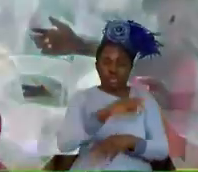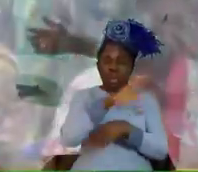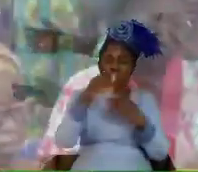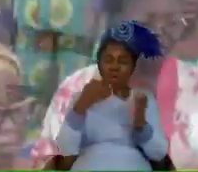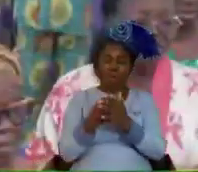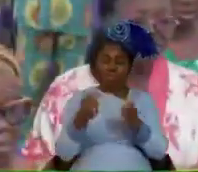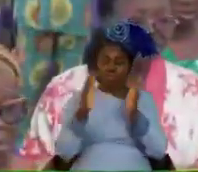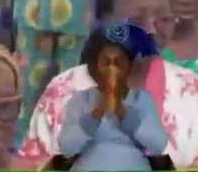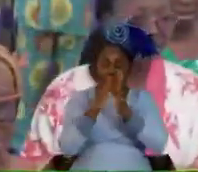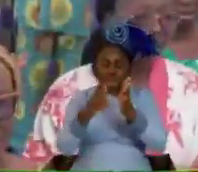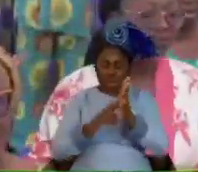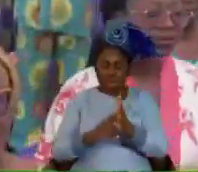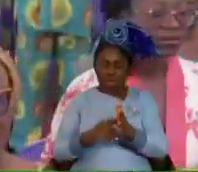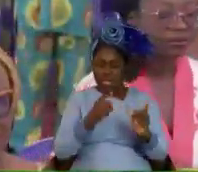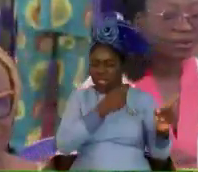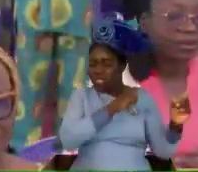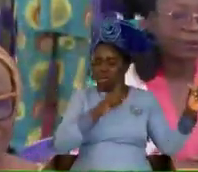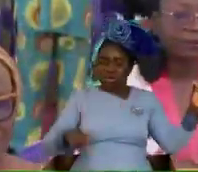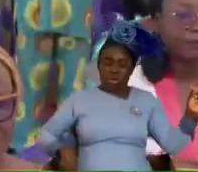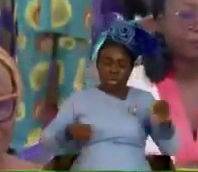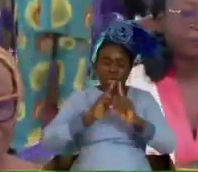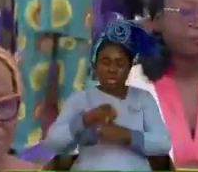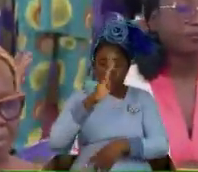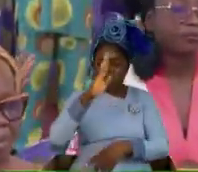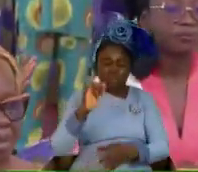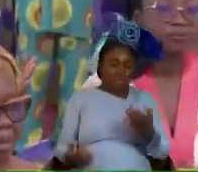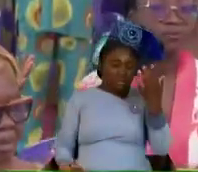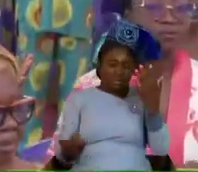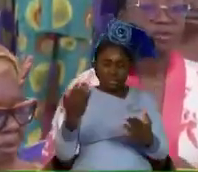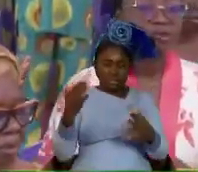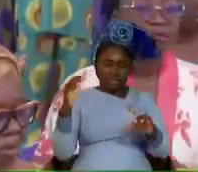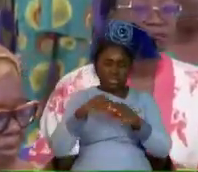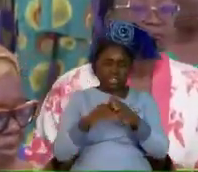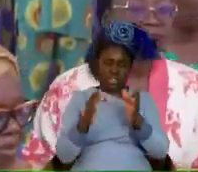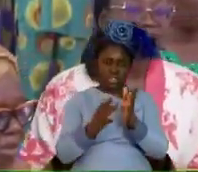requests, all answer them by fire. In Jesus' mighty name we pray.